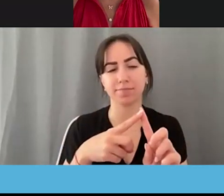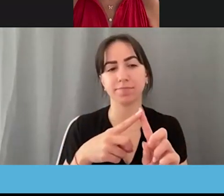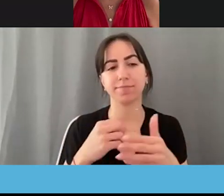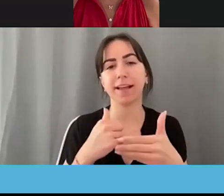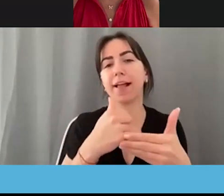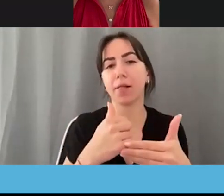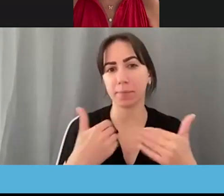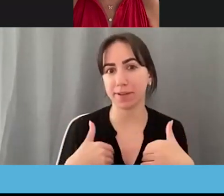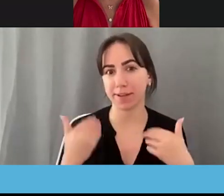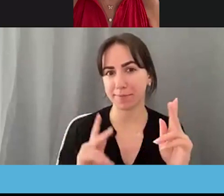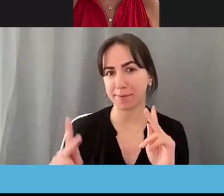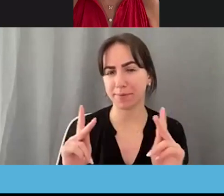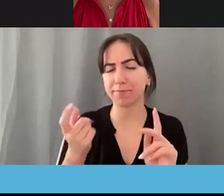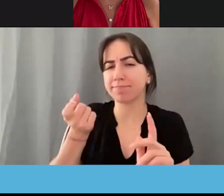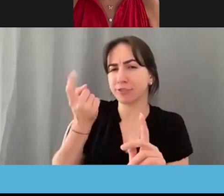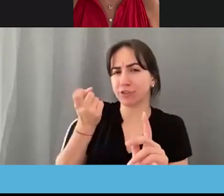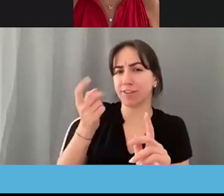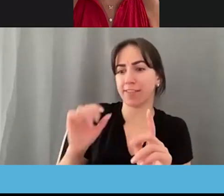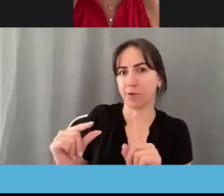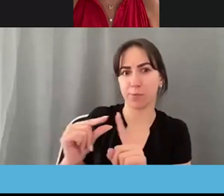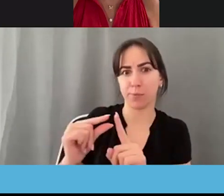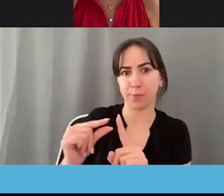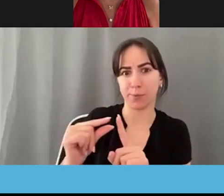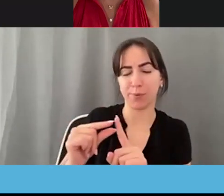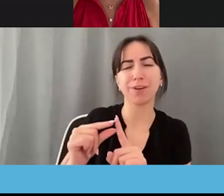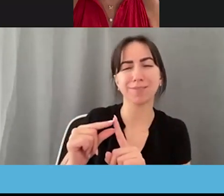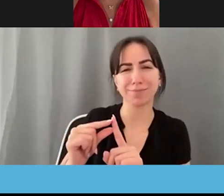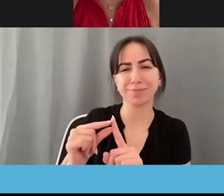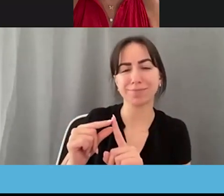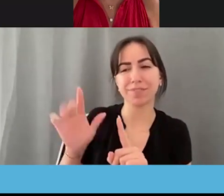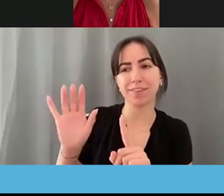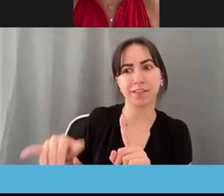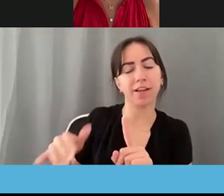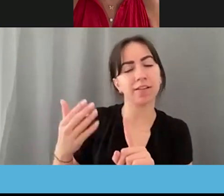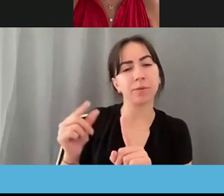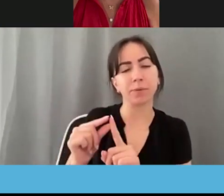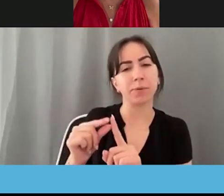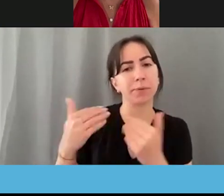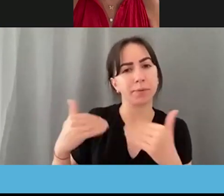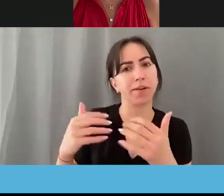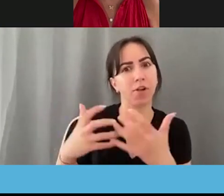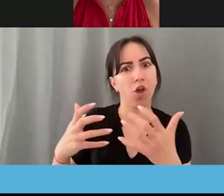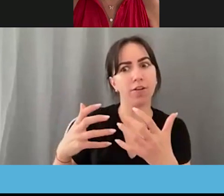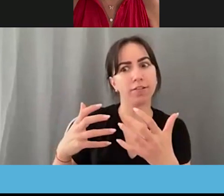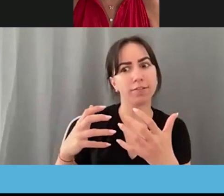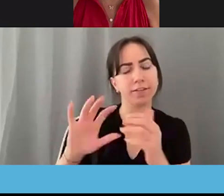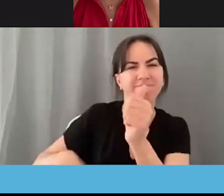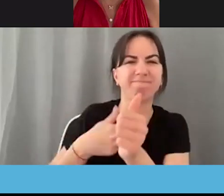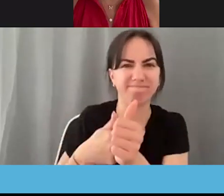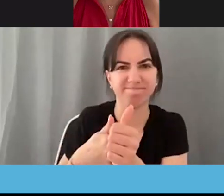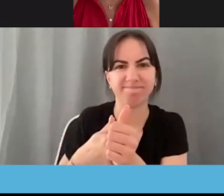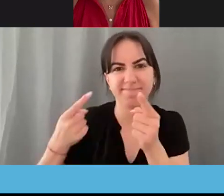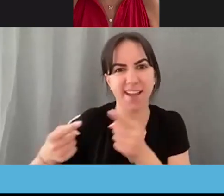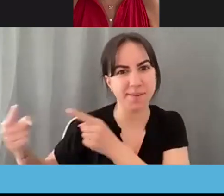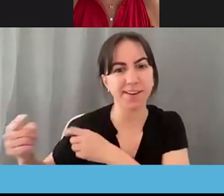help young people define the term, because it's a term that has a lot of baggage. It's